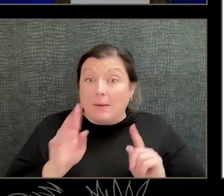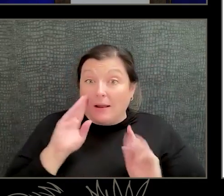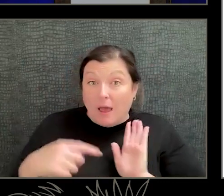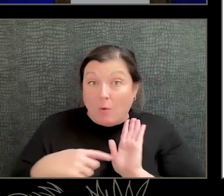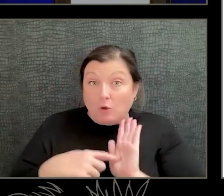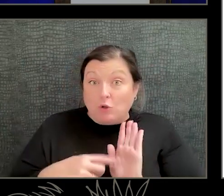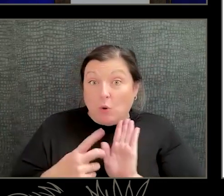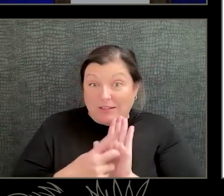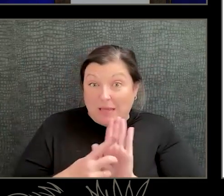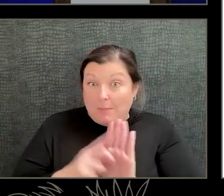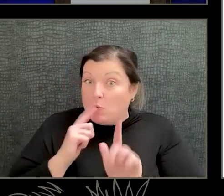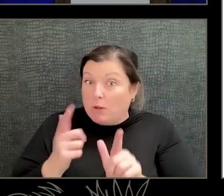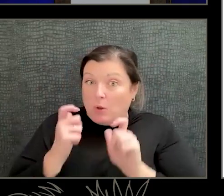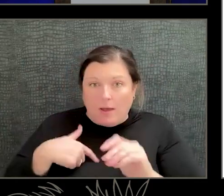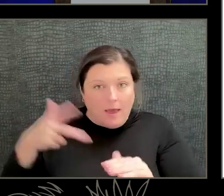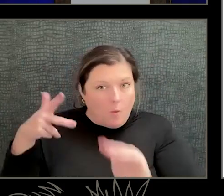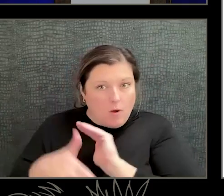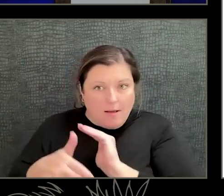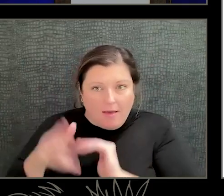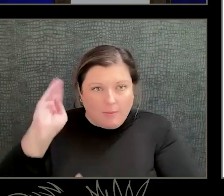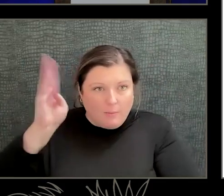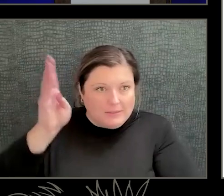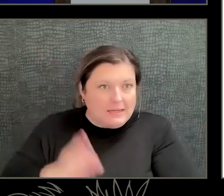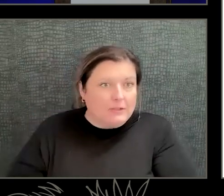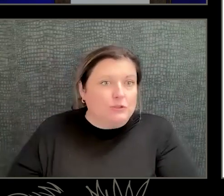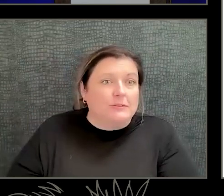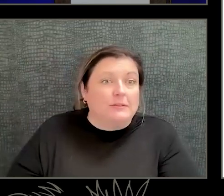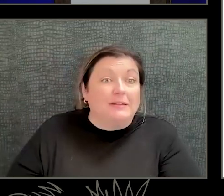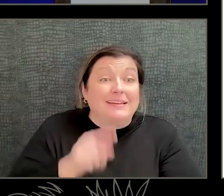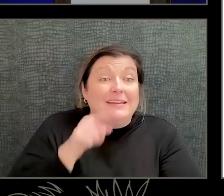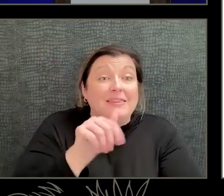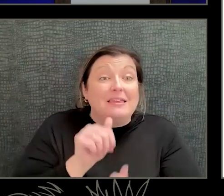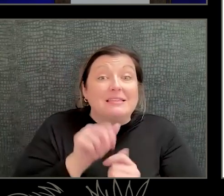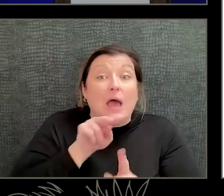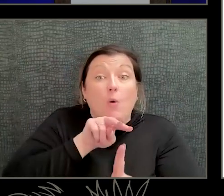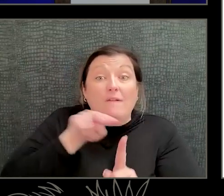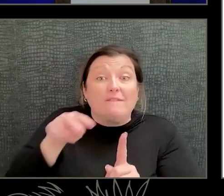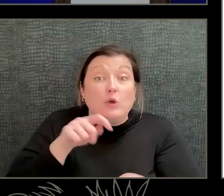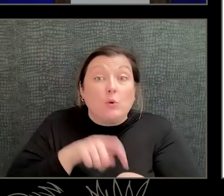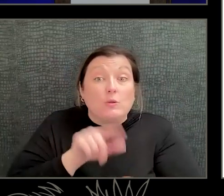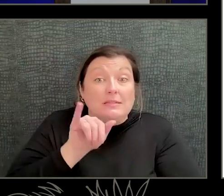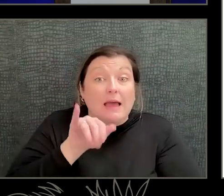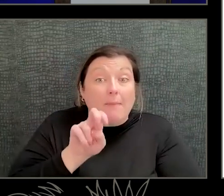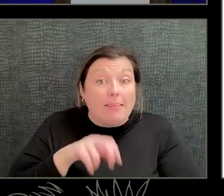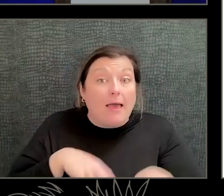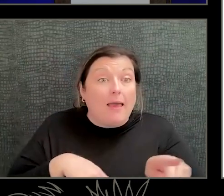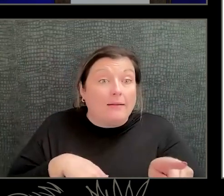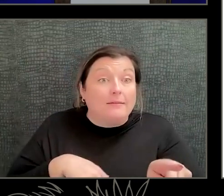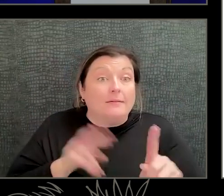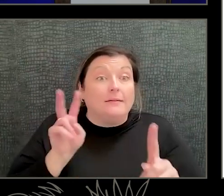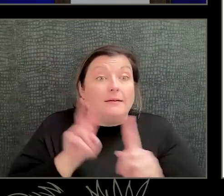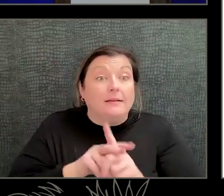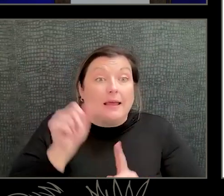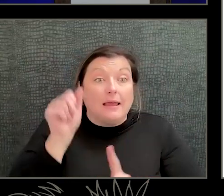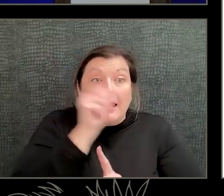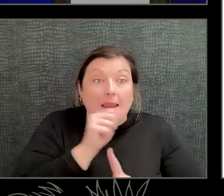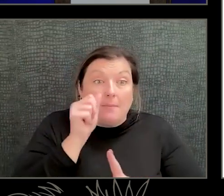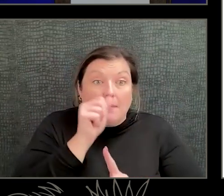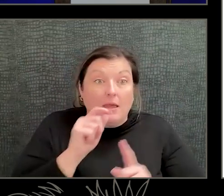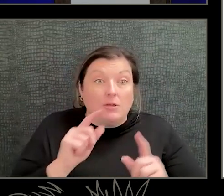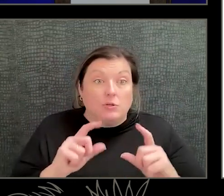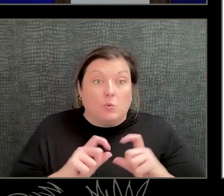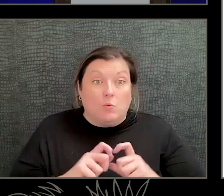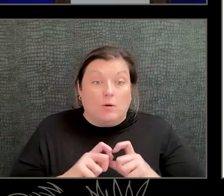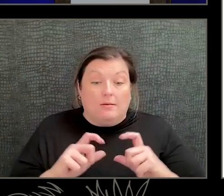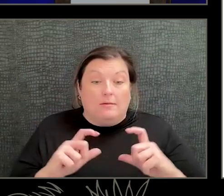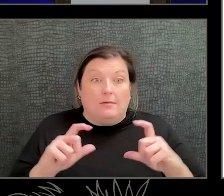you this demo real quick and then we can call it. Okay, so this is basically how the view timeline works. All it does is we're assigning an animation. When the element